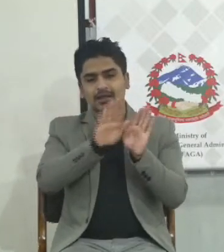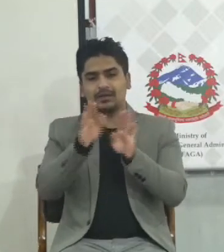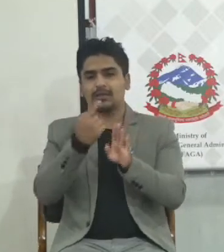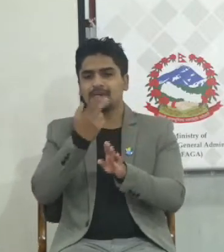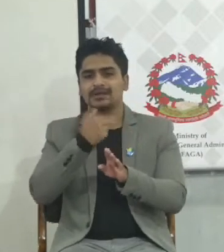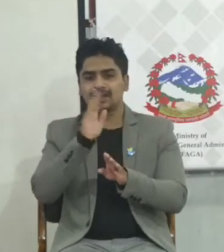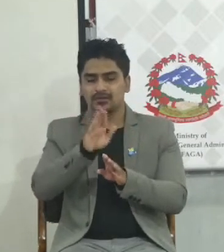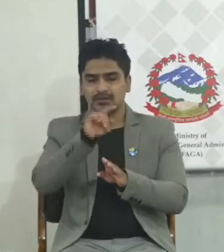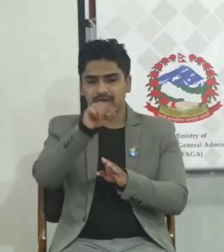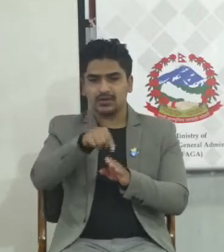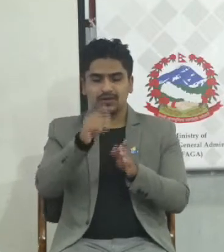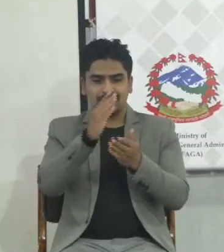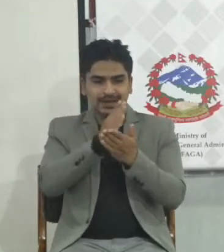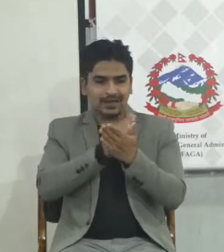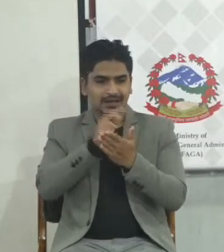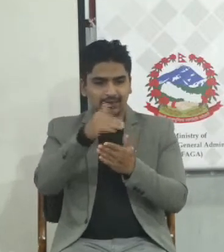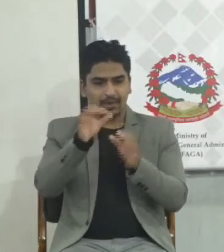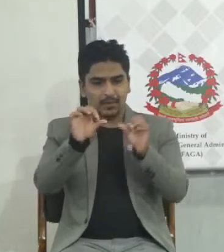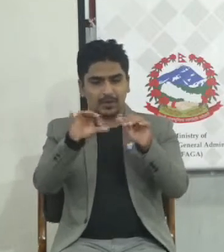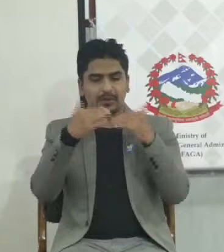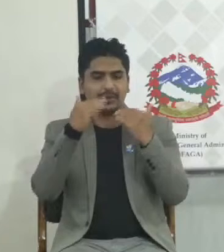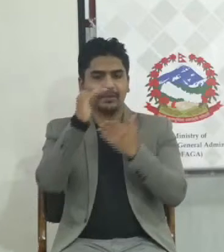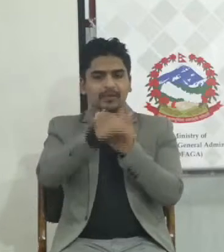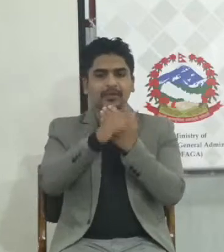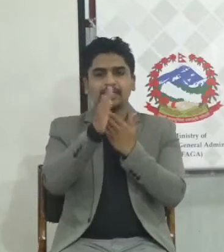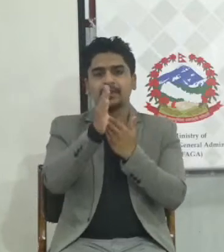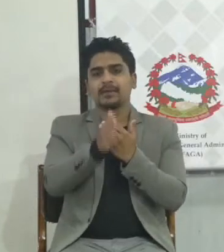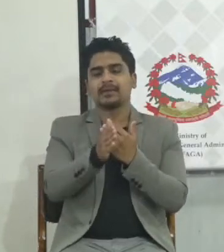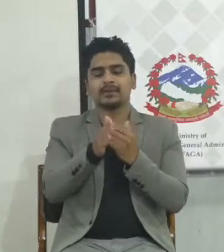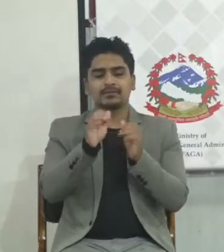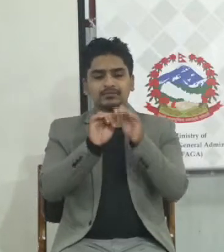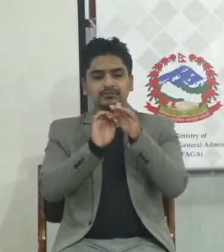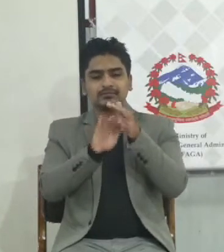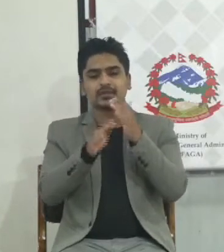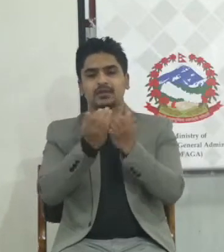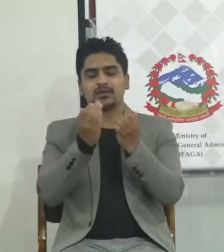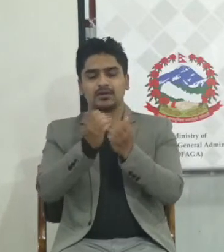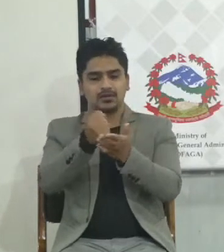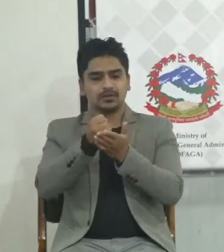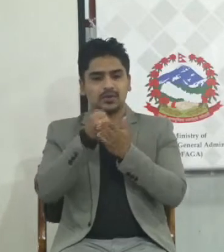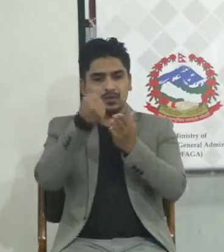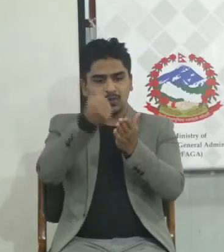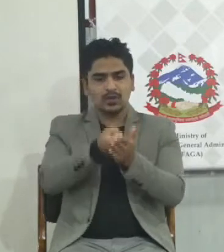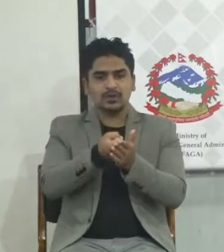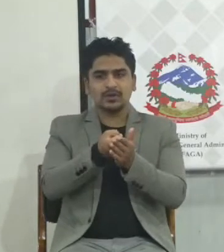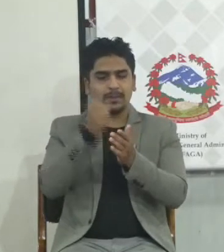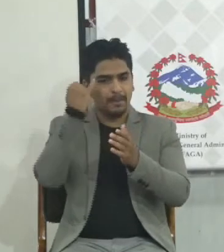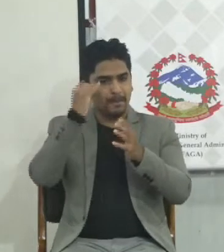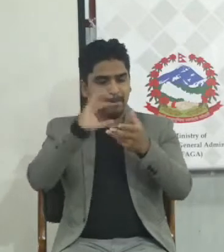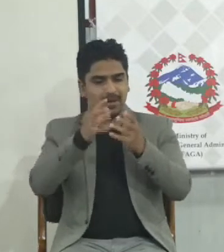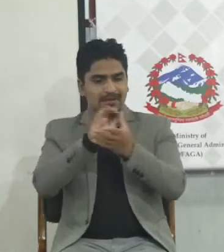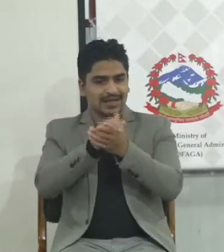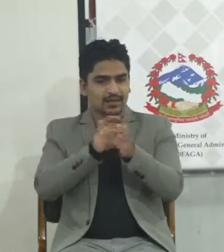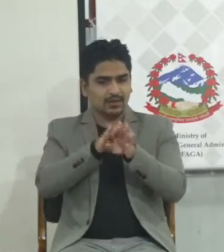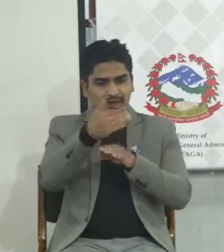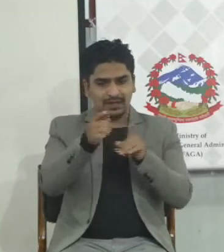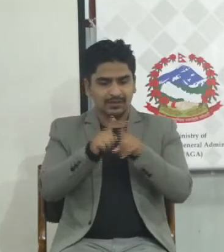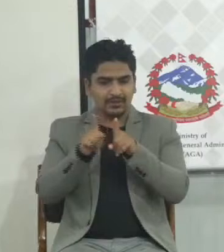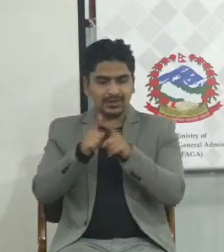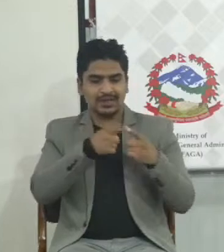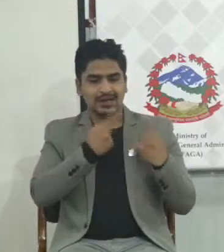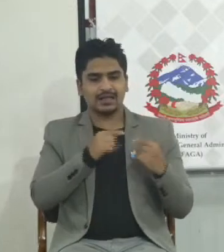all the technical teams and technical panels, I would like to thank you. With this, I would like to